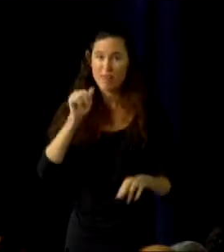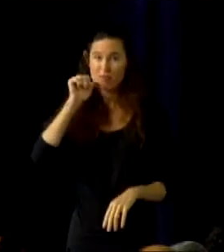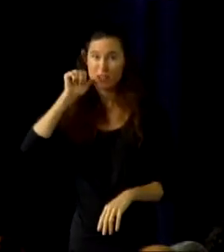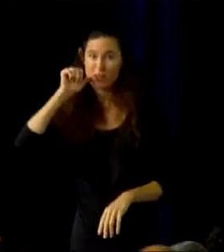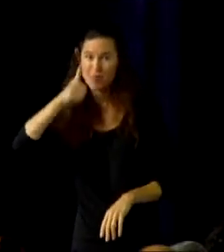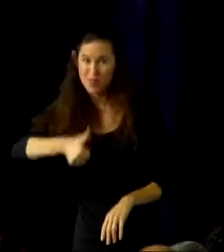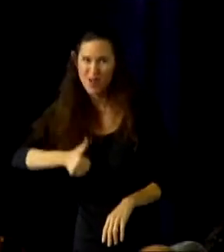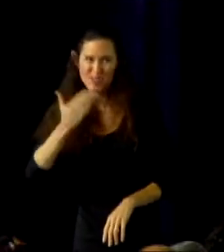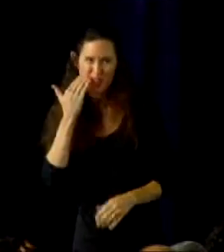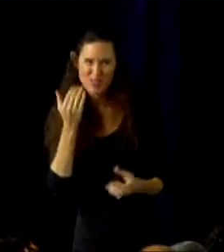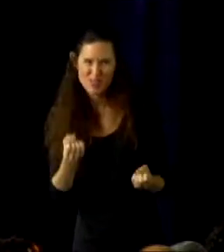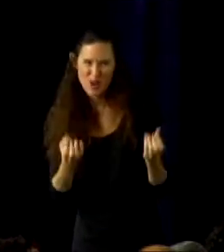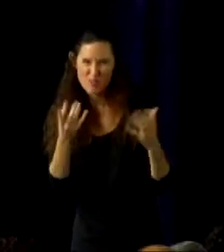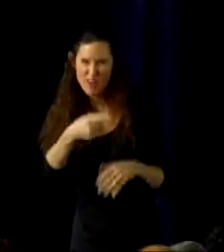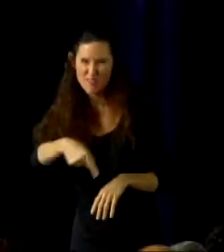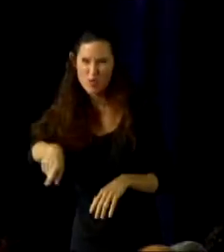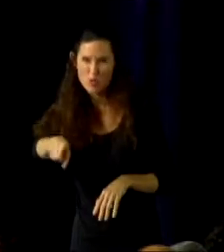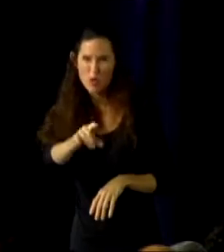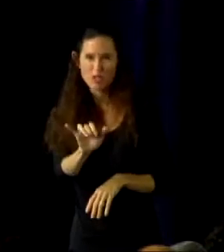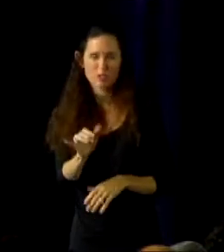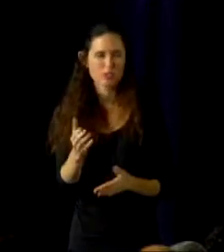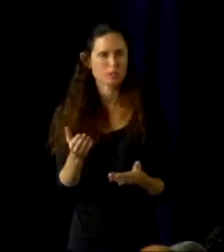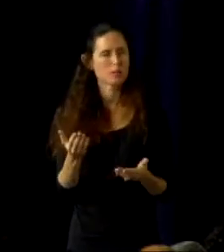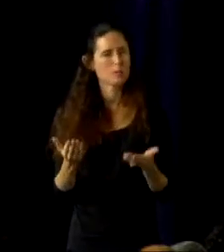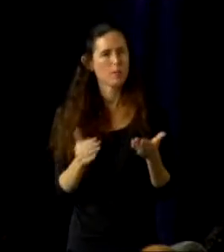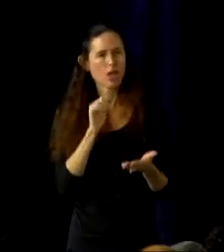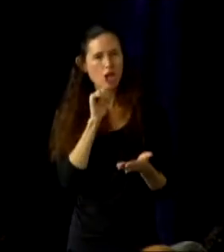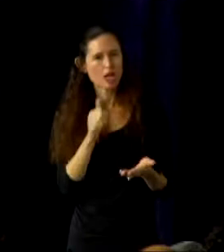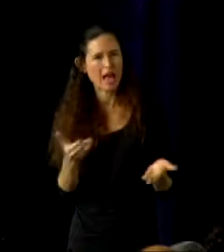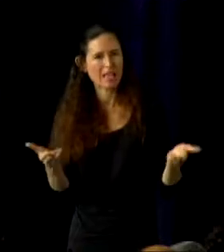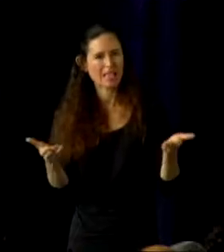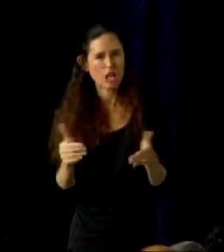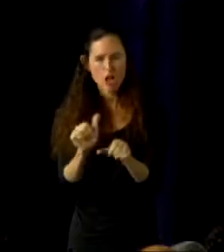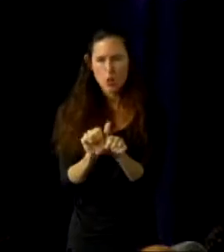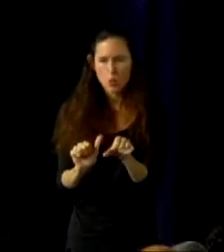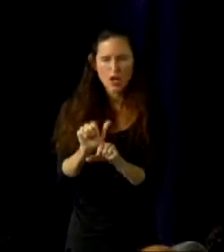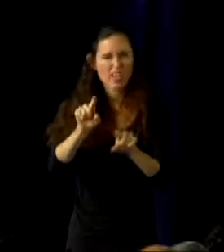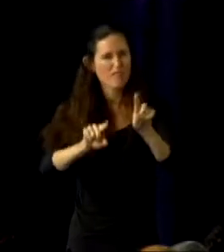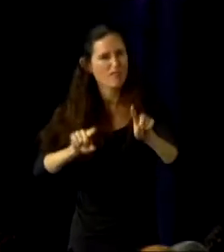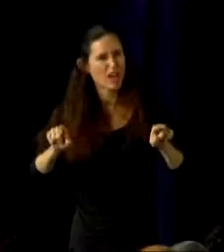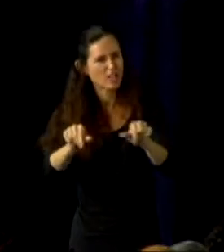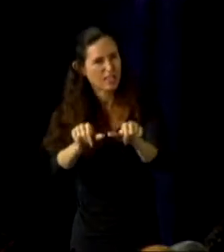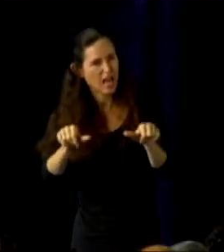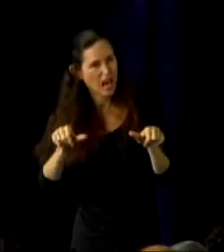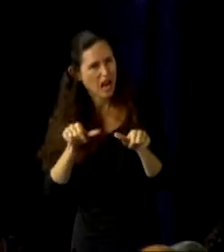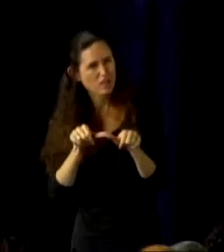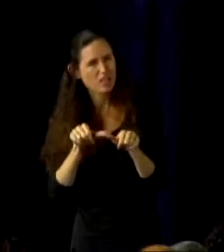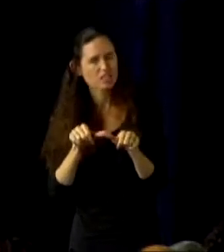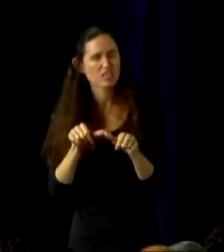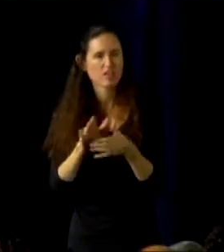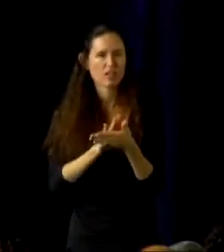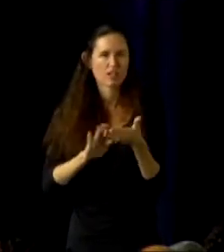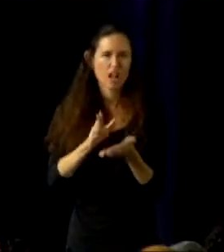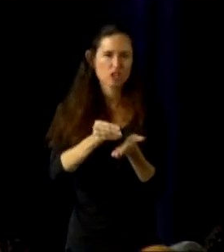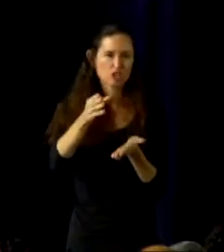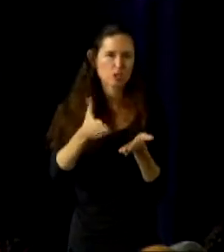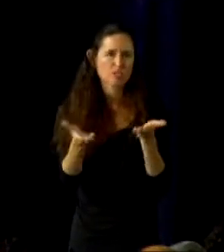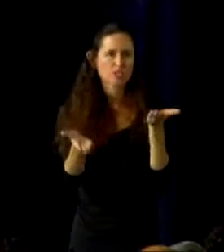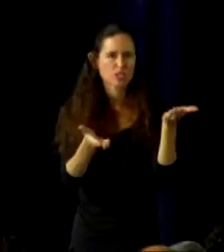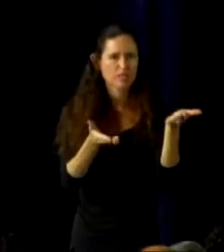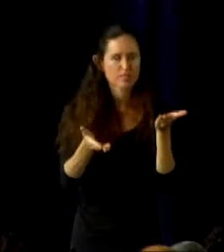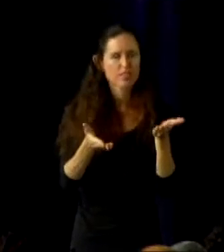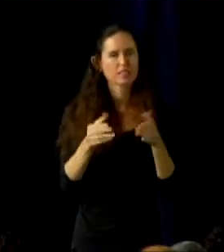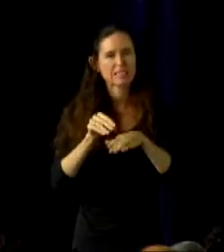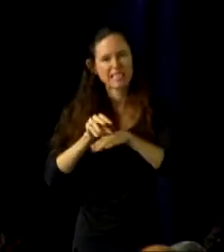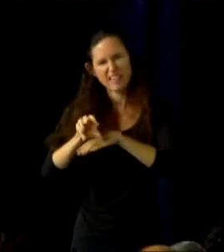you are. And that's those who weren't able to be here. They are folks working in various areas of the college, such as student services, advising center, and